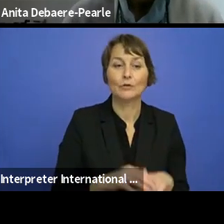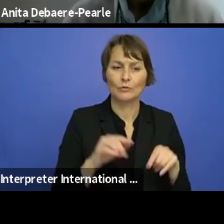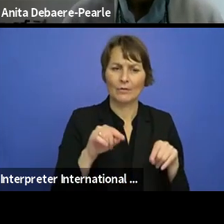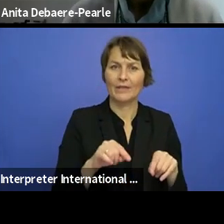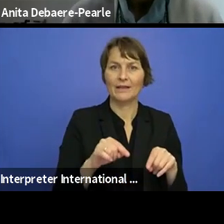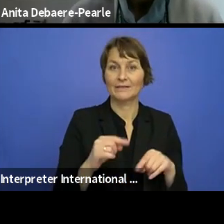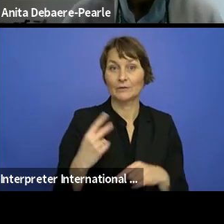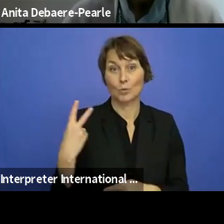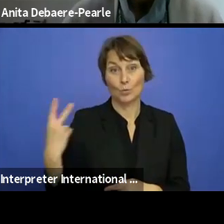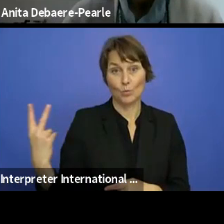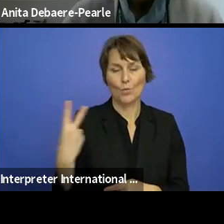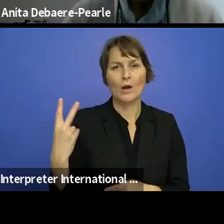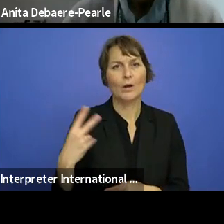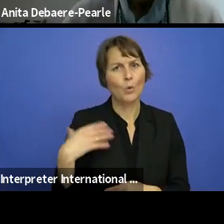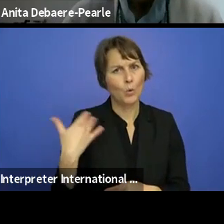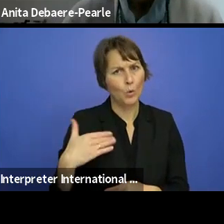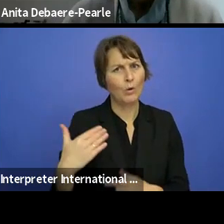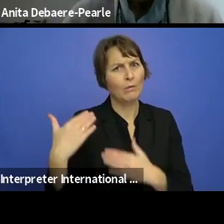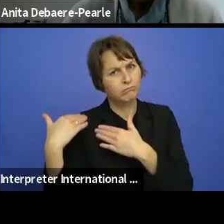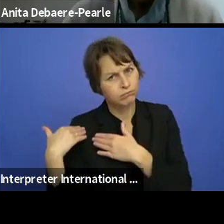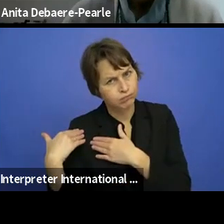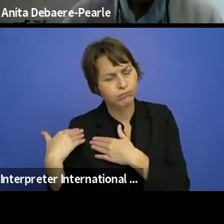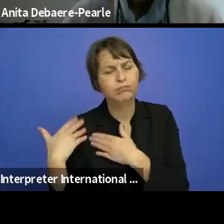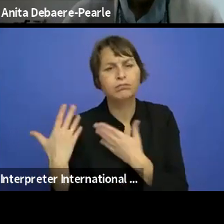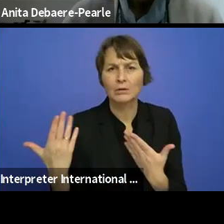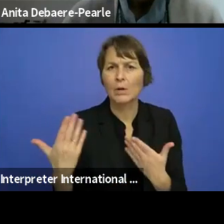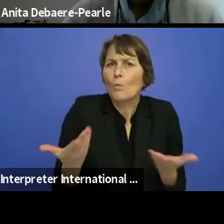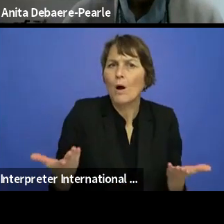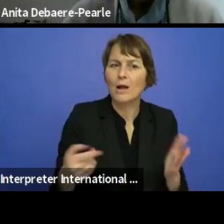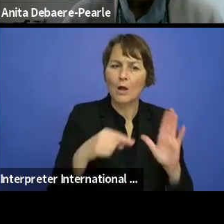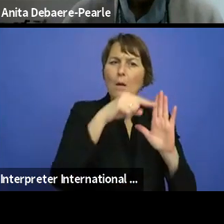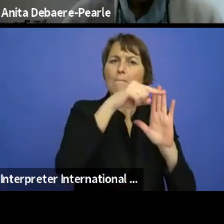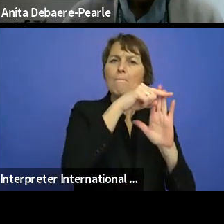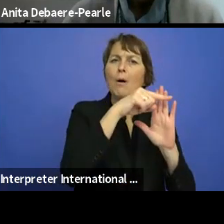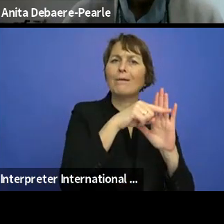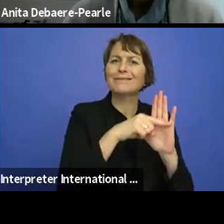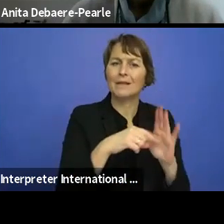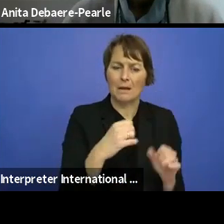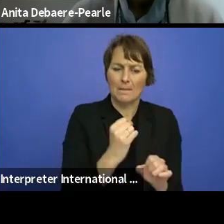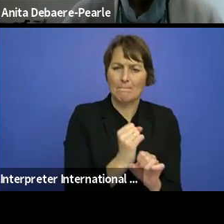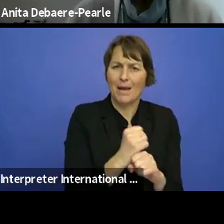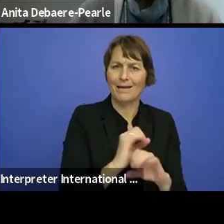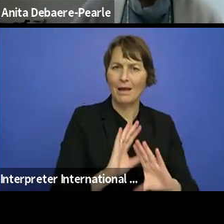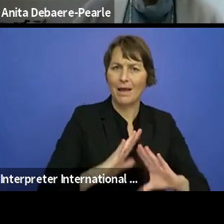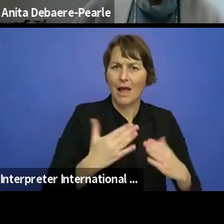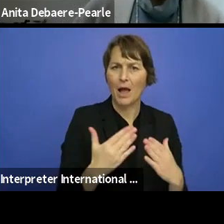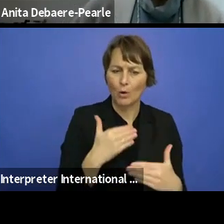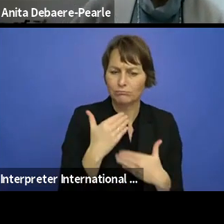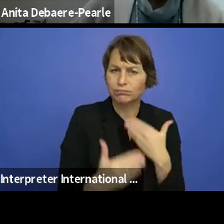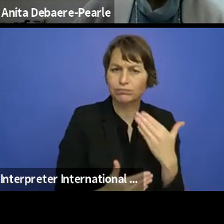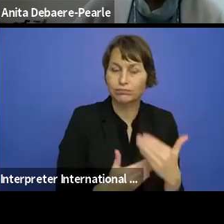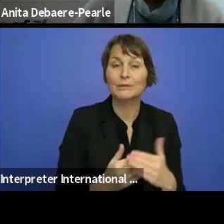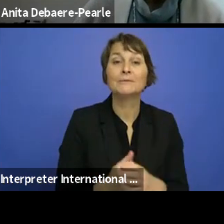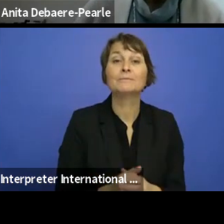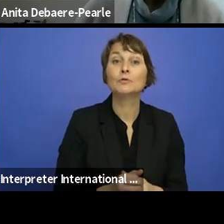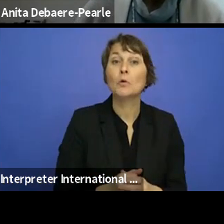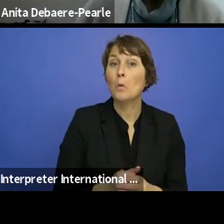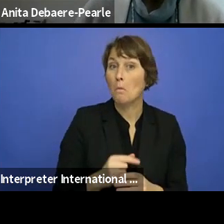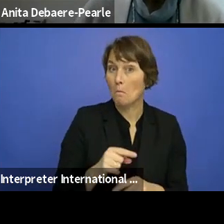the as policymakers, because we have many occasions to earmark culture in